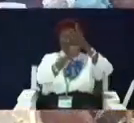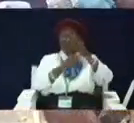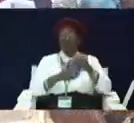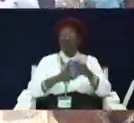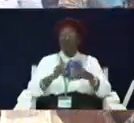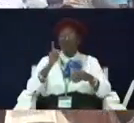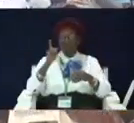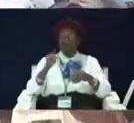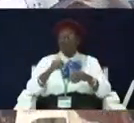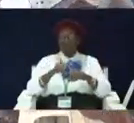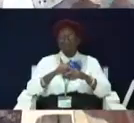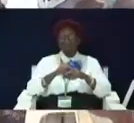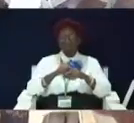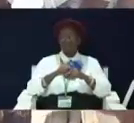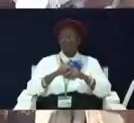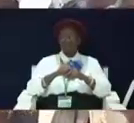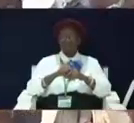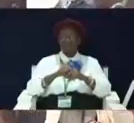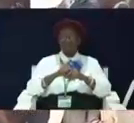the